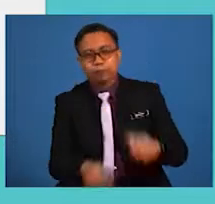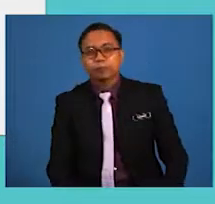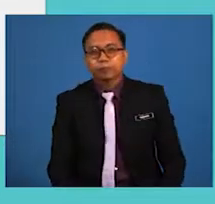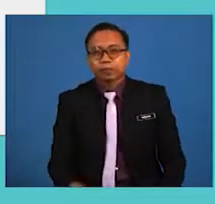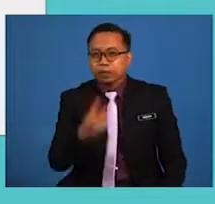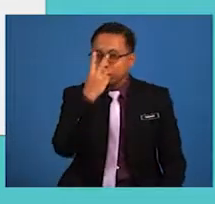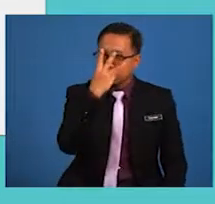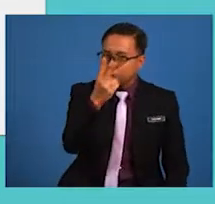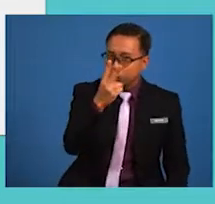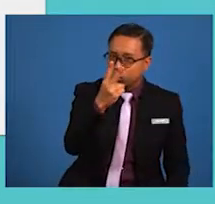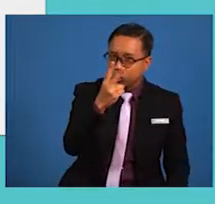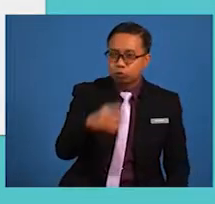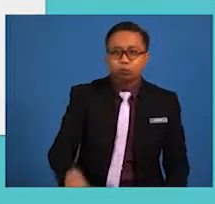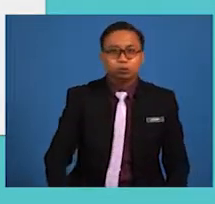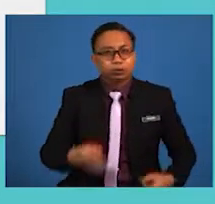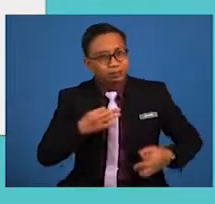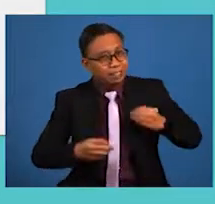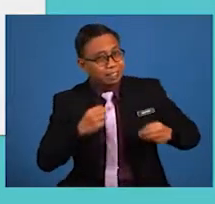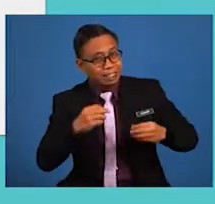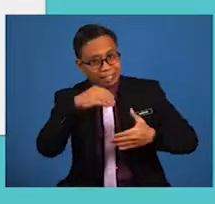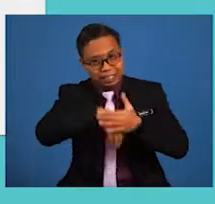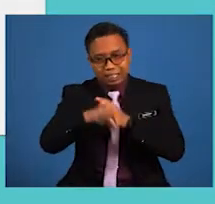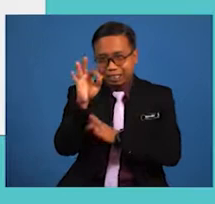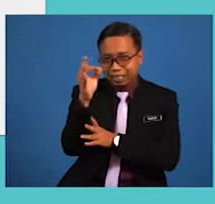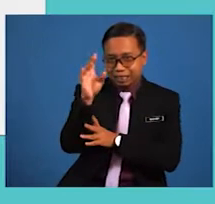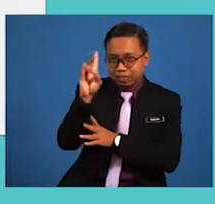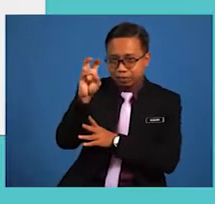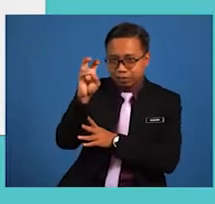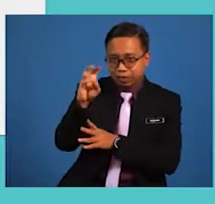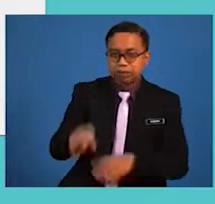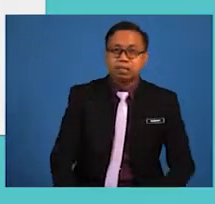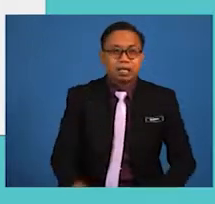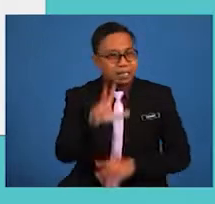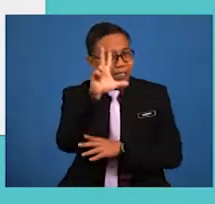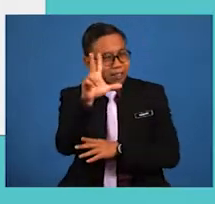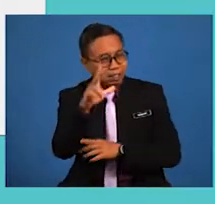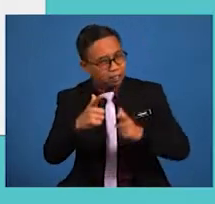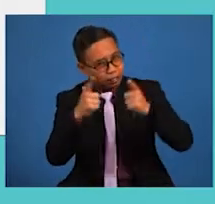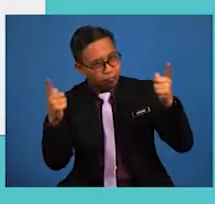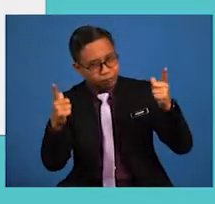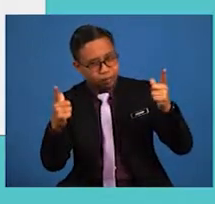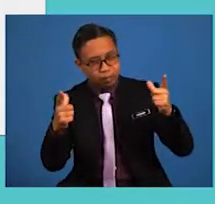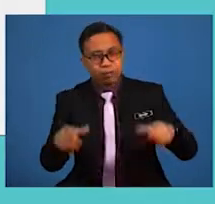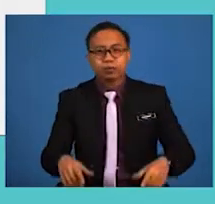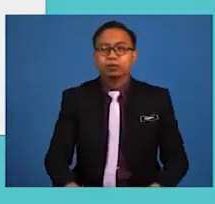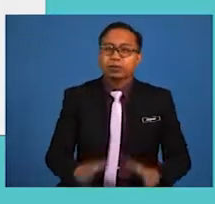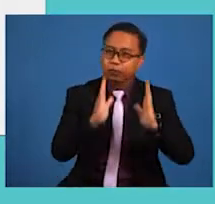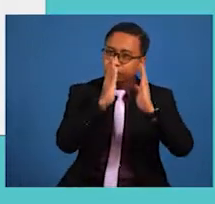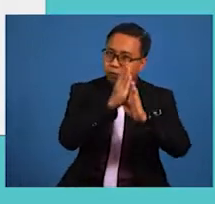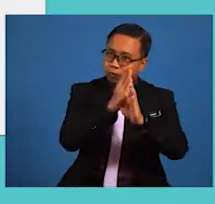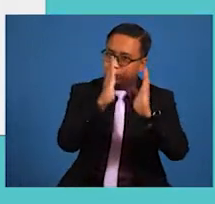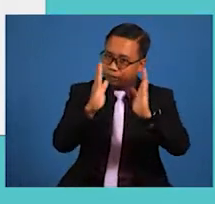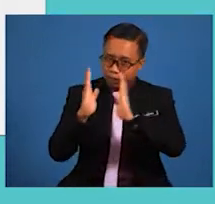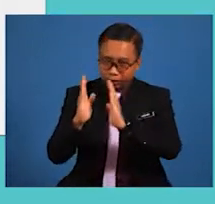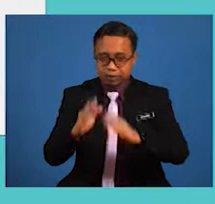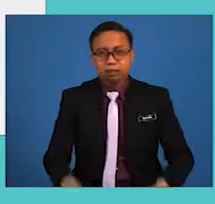Let's look at the trend in 1970. We can see 3 different figures. The figures are